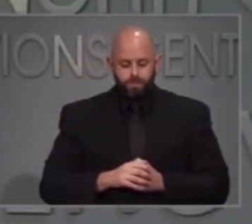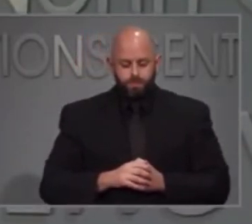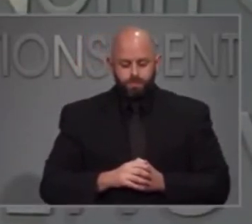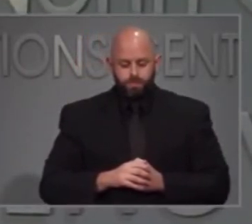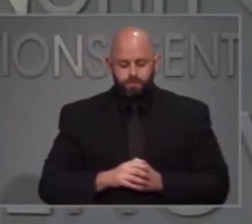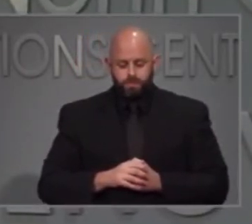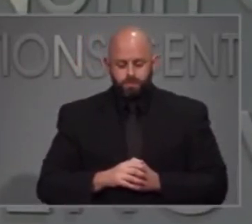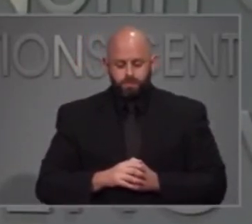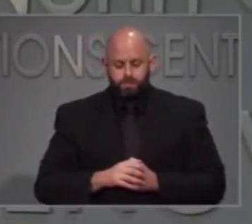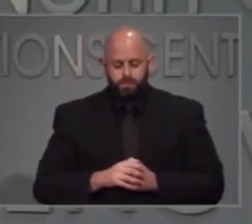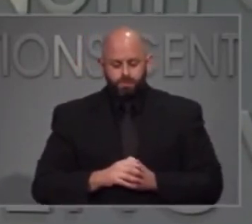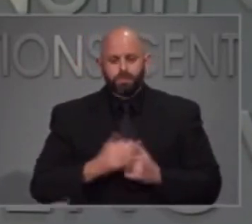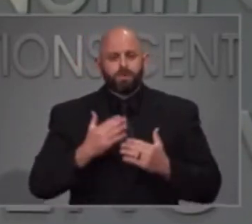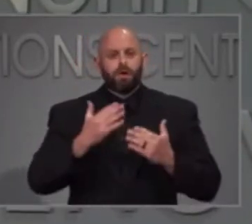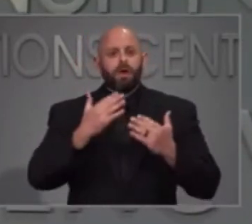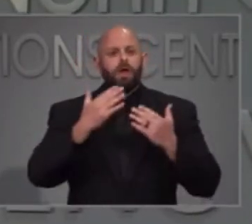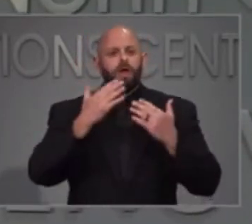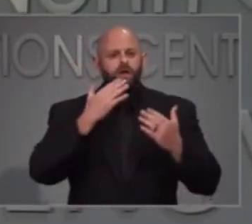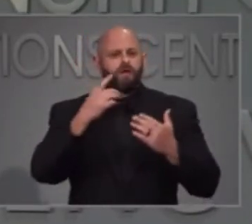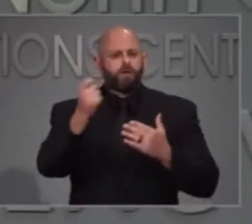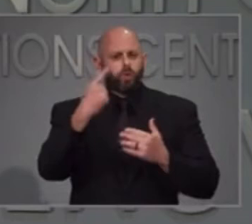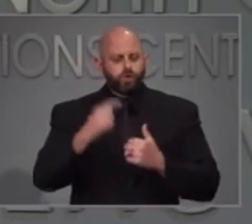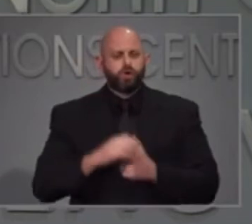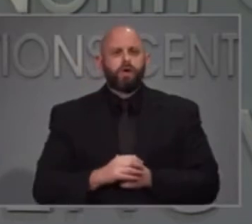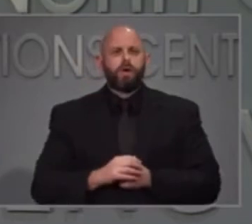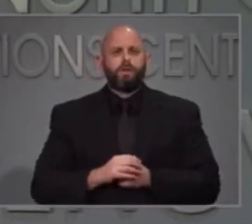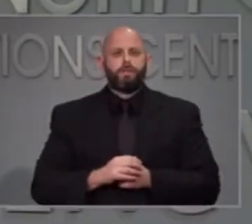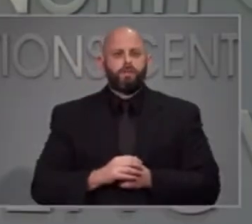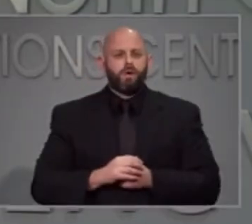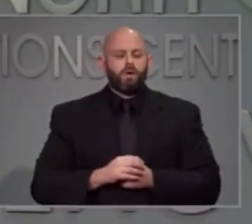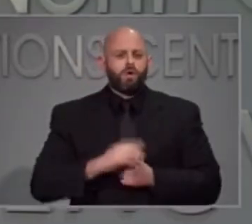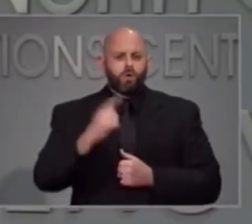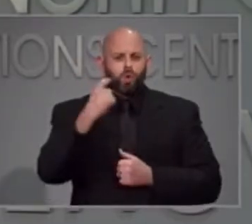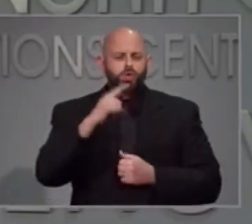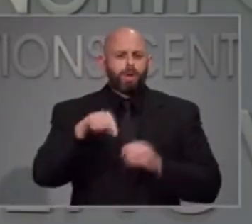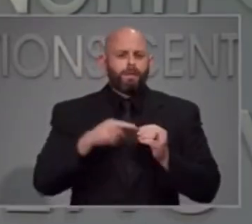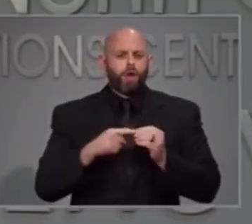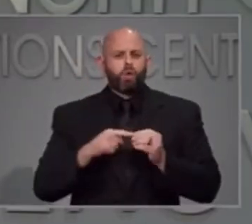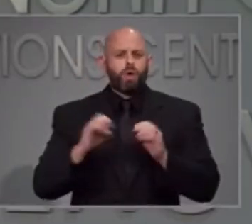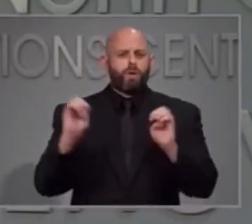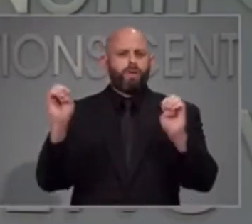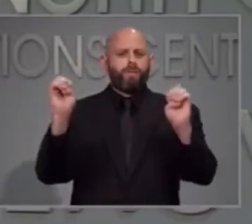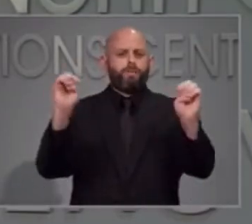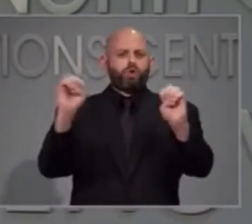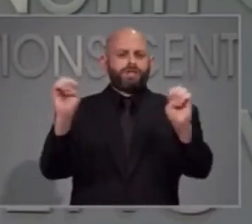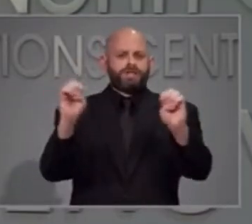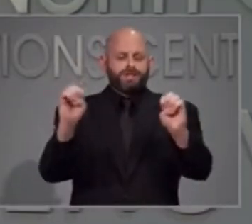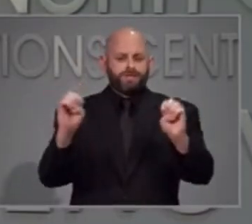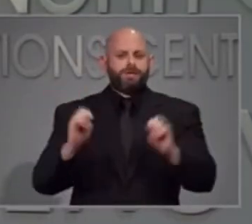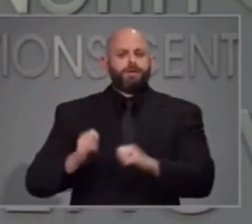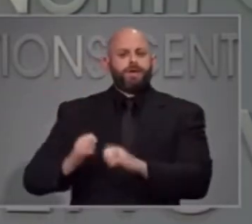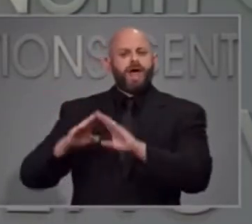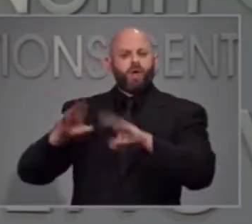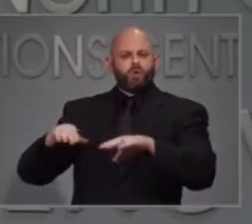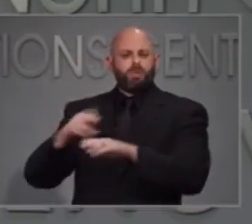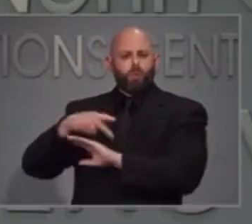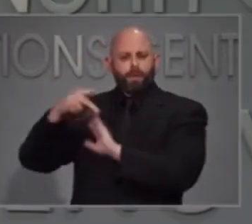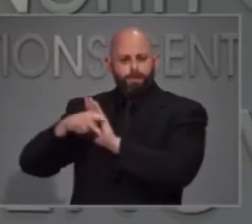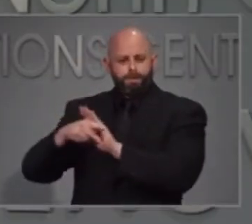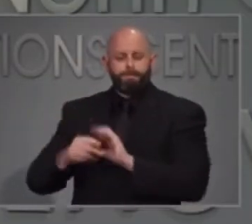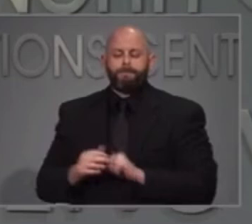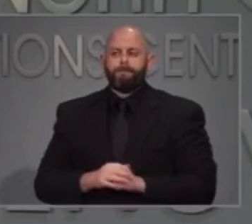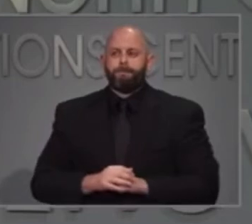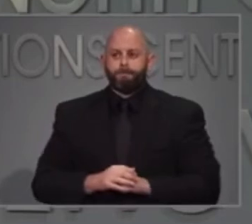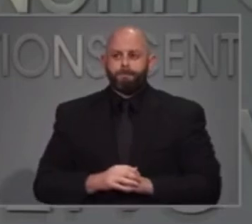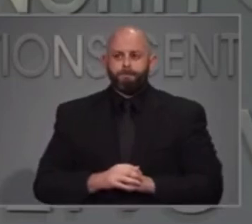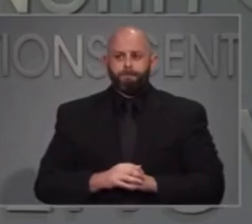Thank you for that question. And so you're talking about the Emergency Non-Congregate Care Program. And the way that we anticipate that's going to